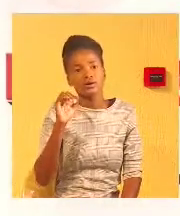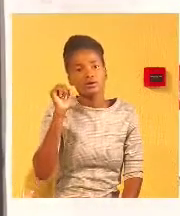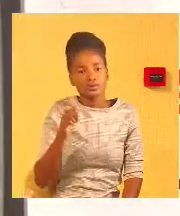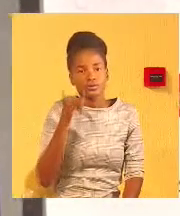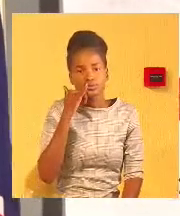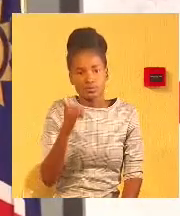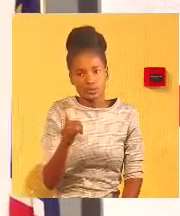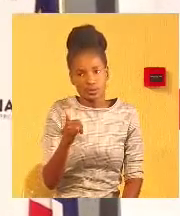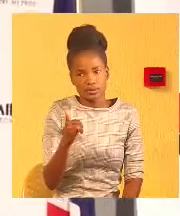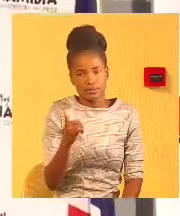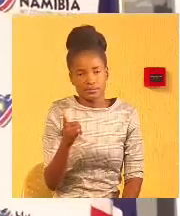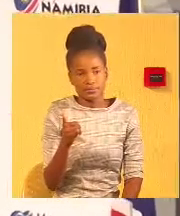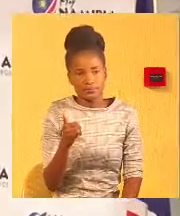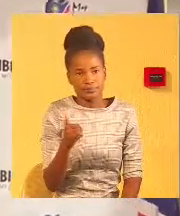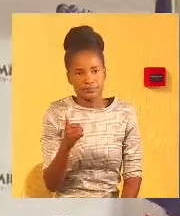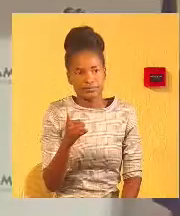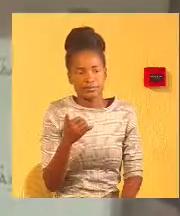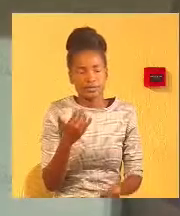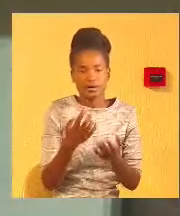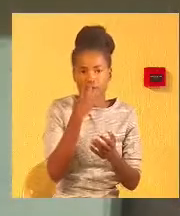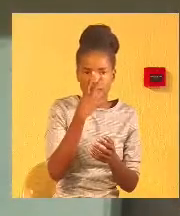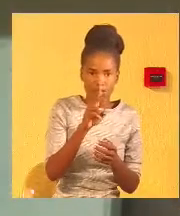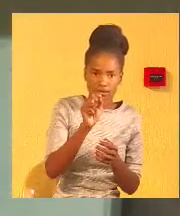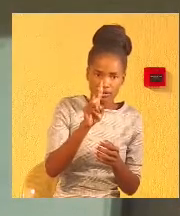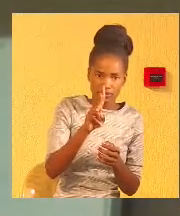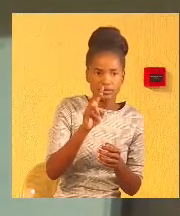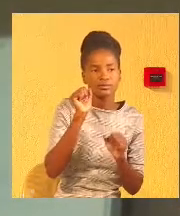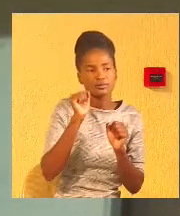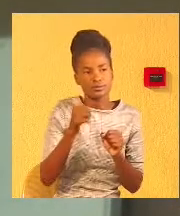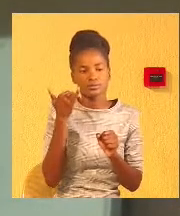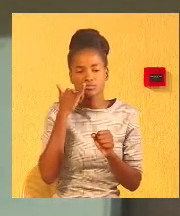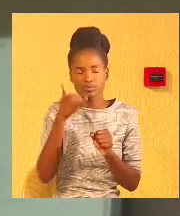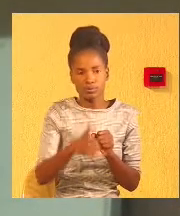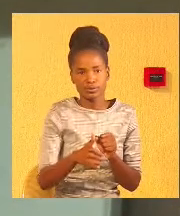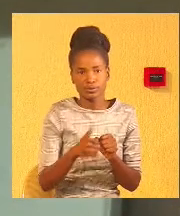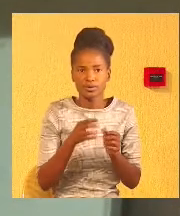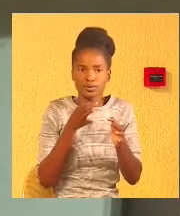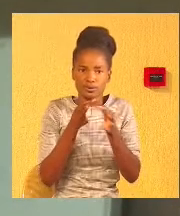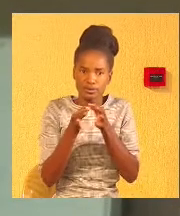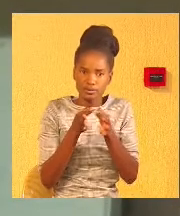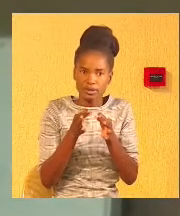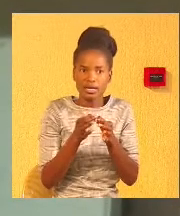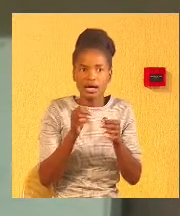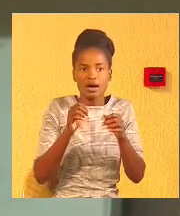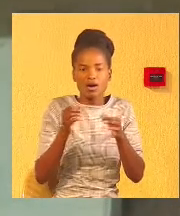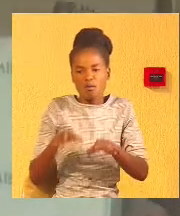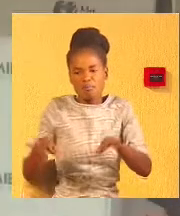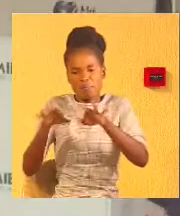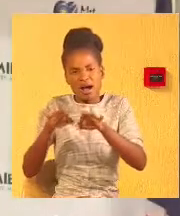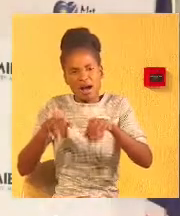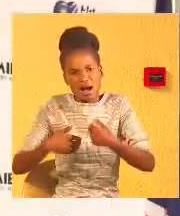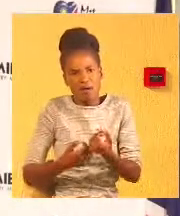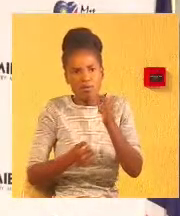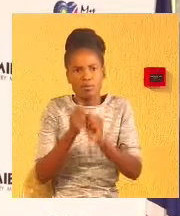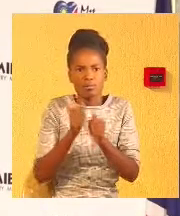in to the panel, or simply give your thoughts on the impact of COVID-19 on our agricultural sector in Namibia. So,